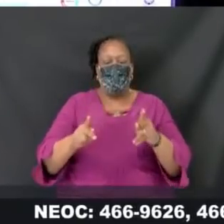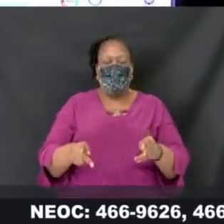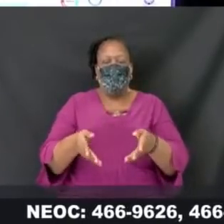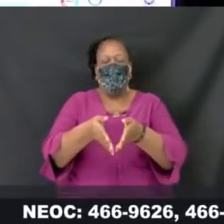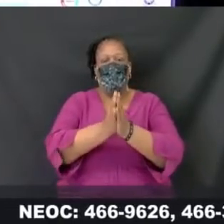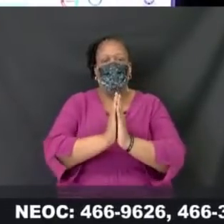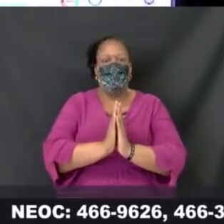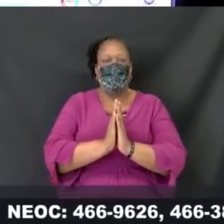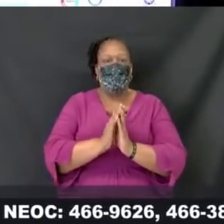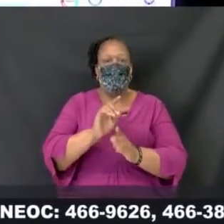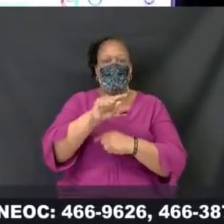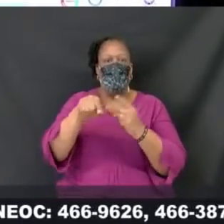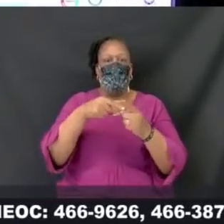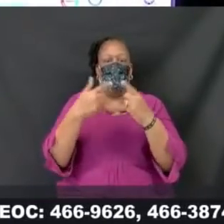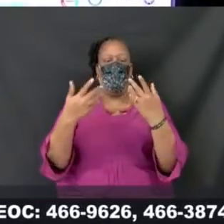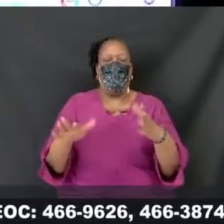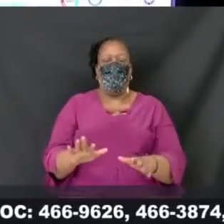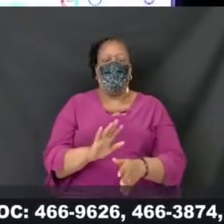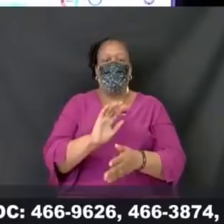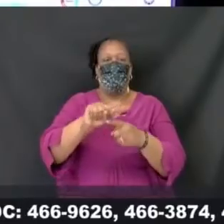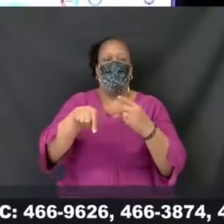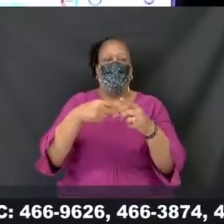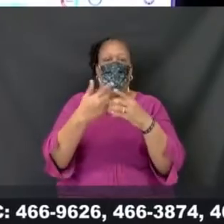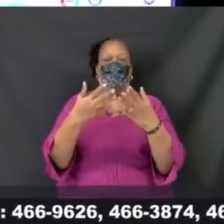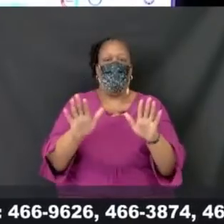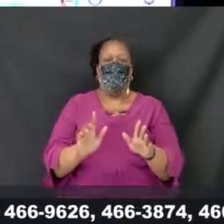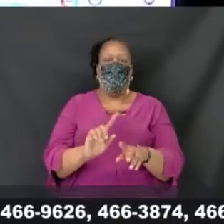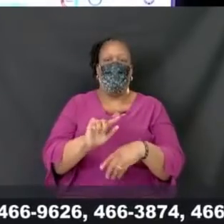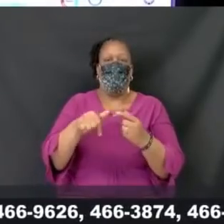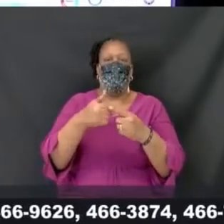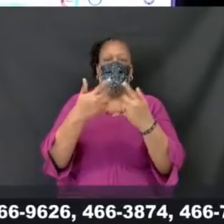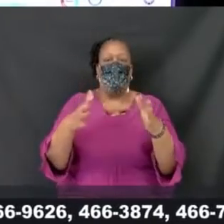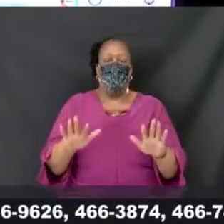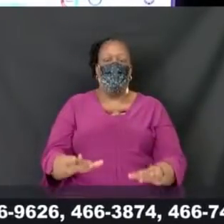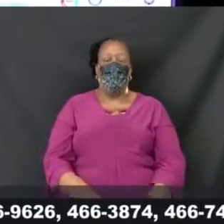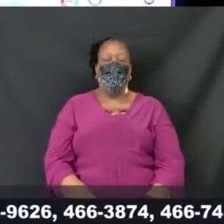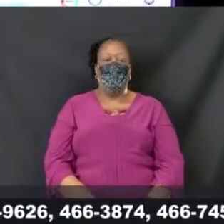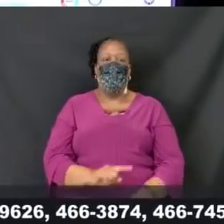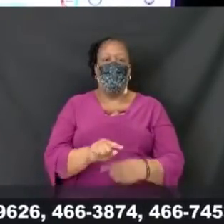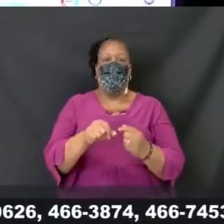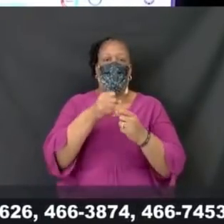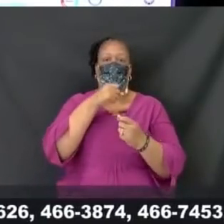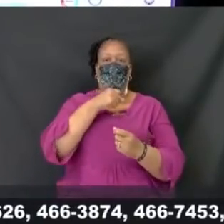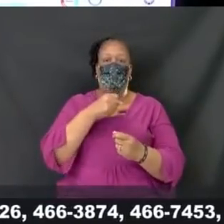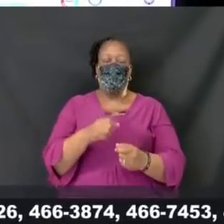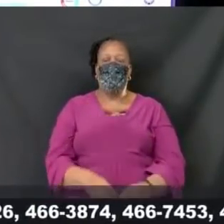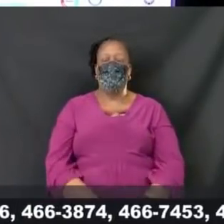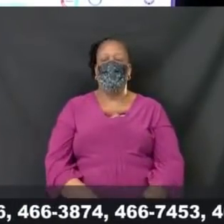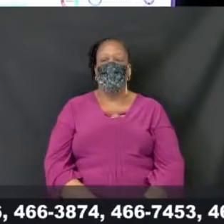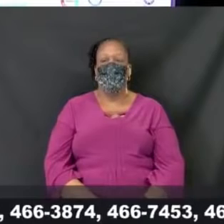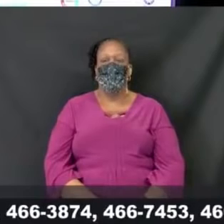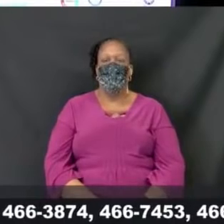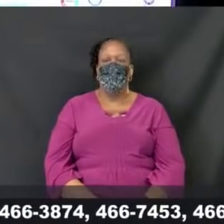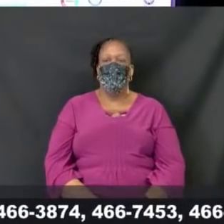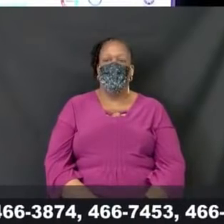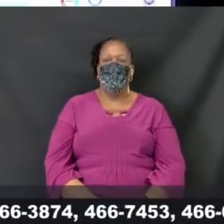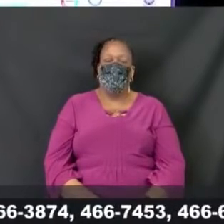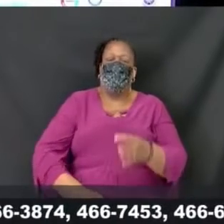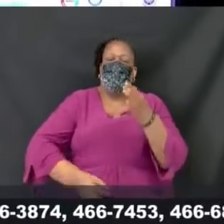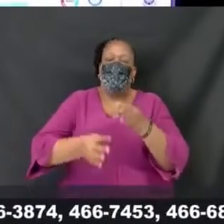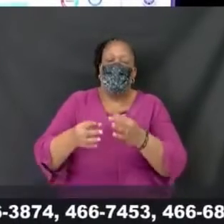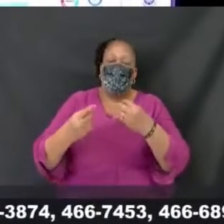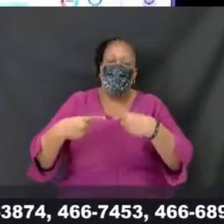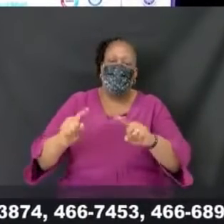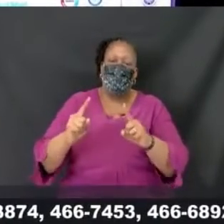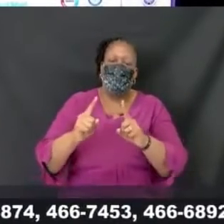asked all the time. The same way, for example, you go to a pharmacy and you expect to get a drug that's not expired, and